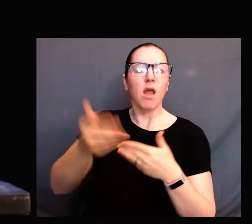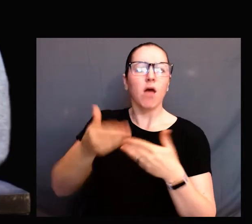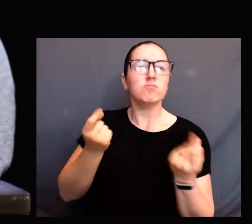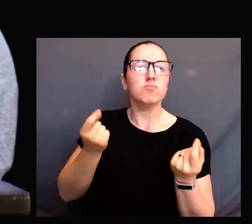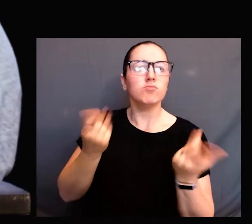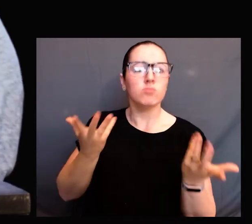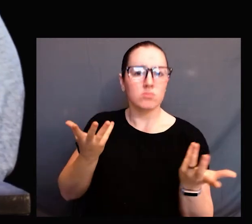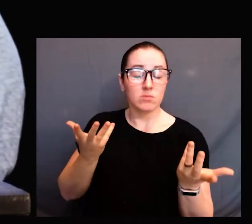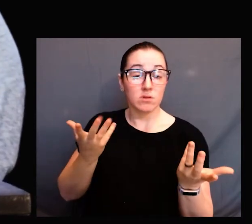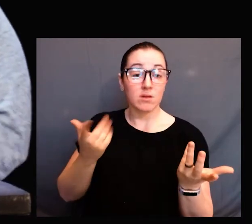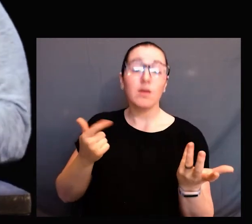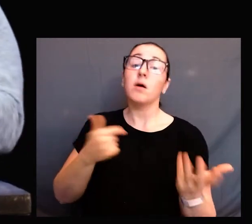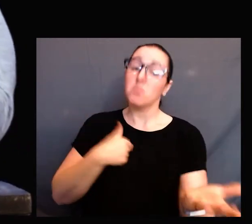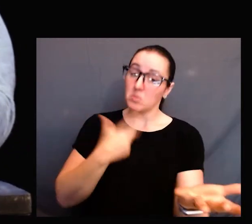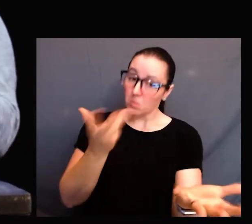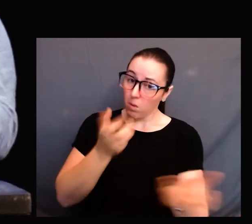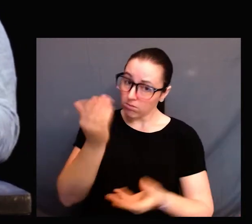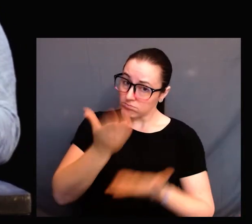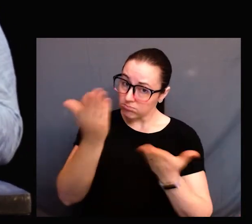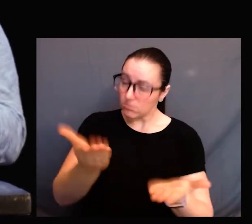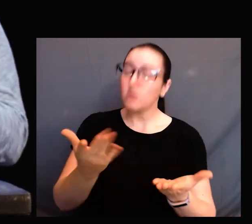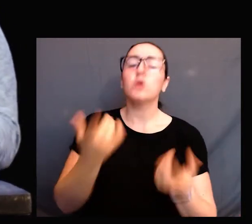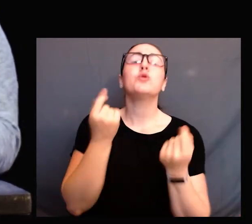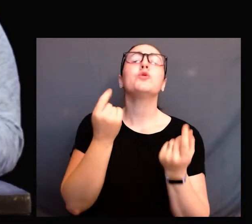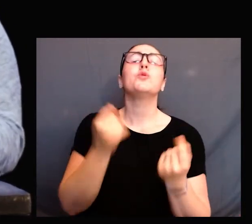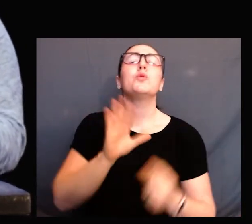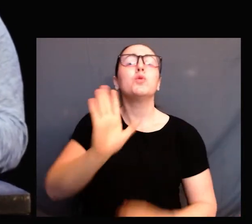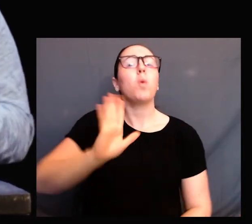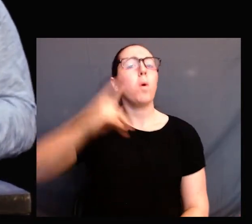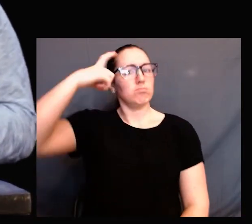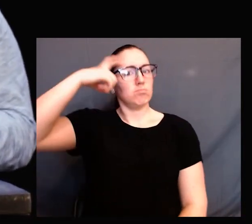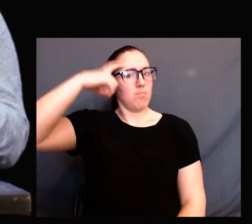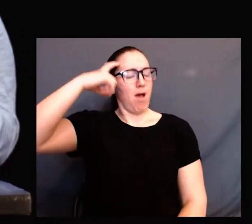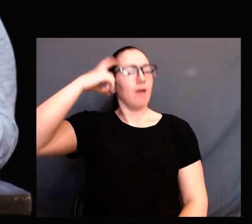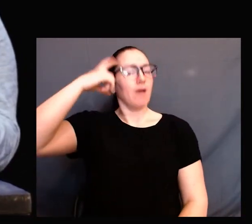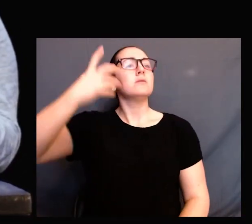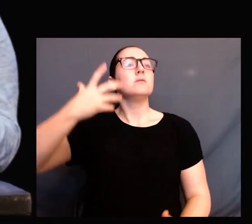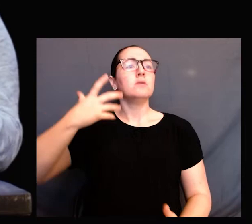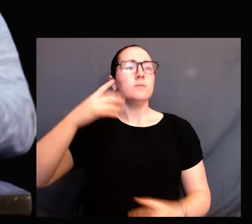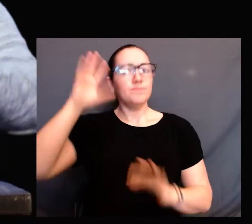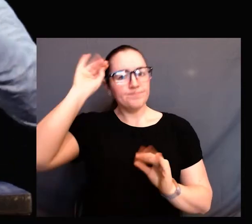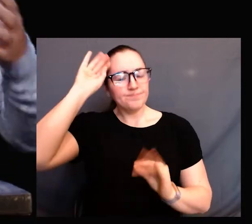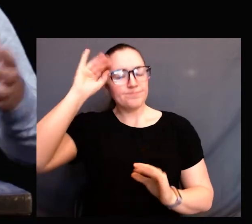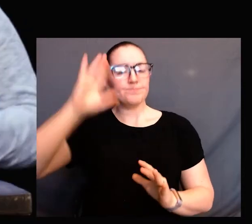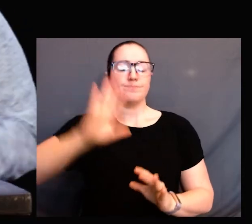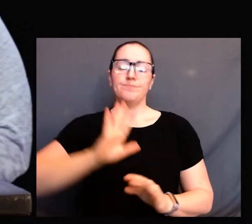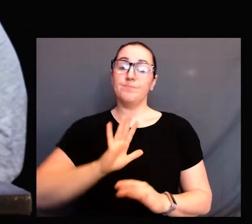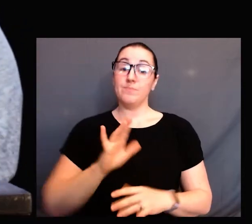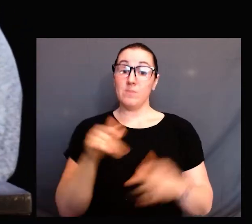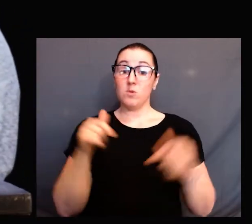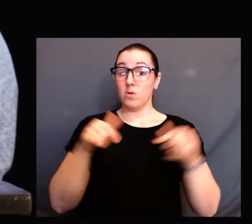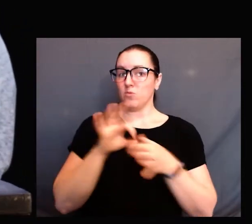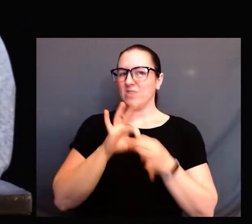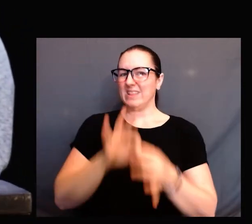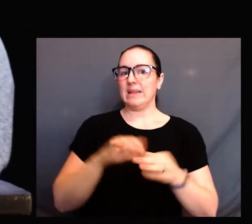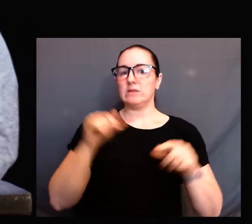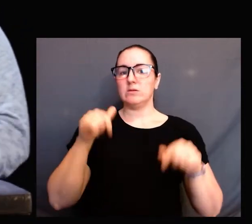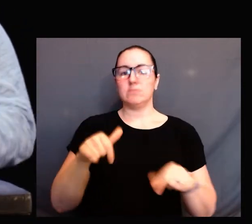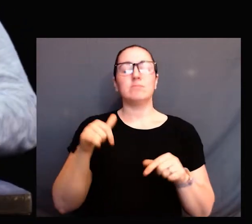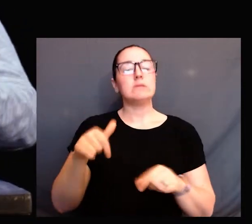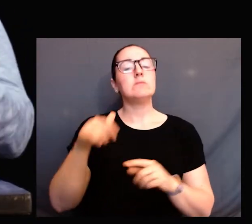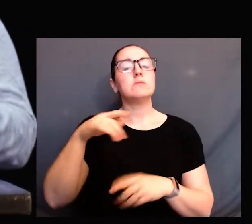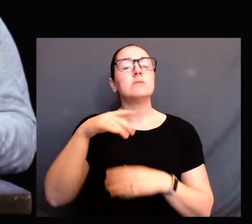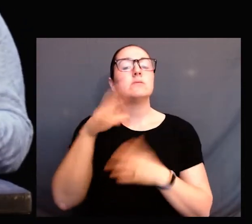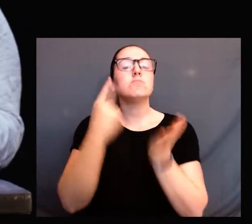Jesus, what's next? Well, I would submit to you that what we need to do and the mindset that we need to have, especially in the context of this